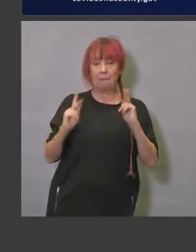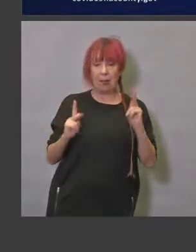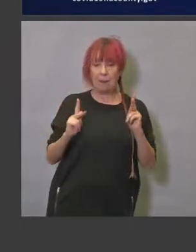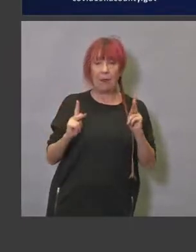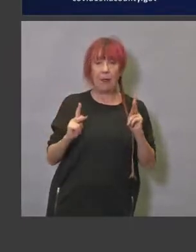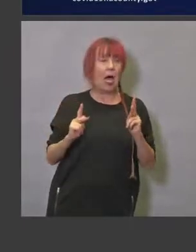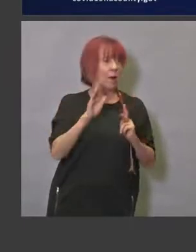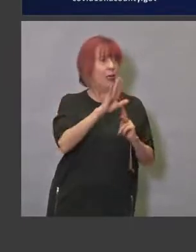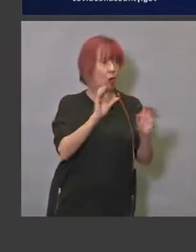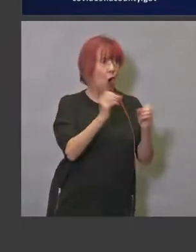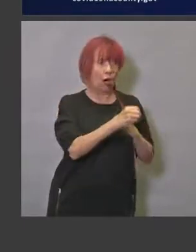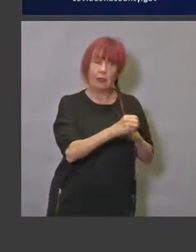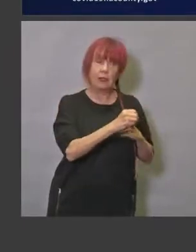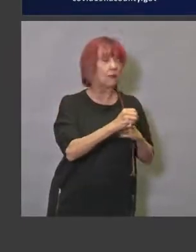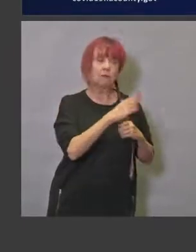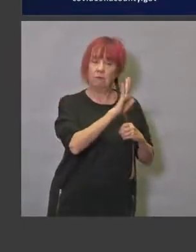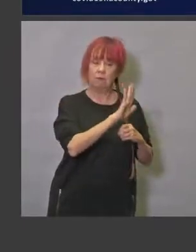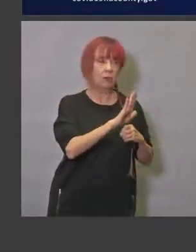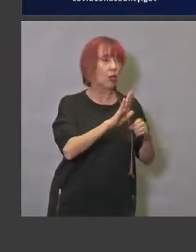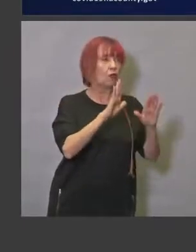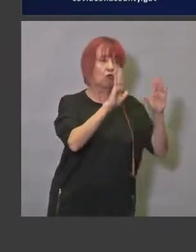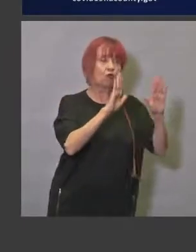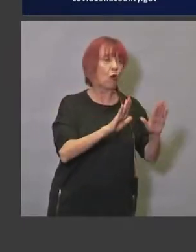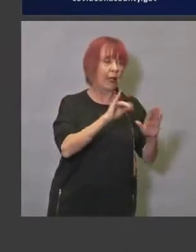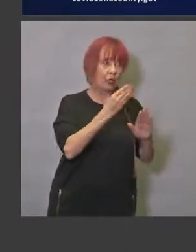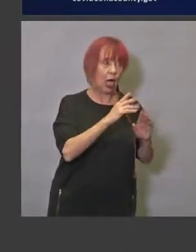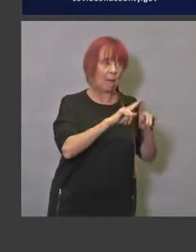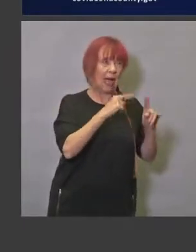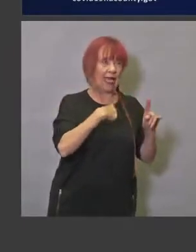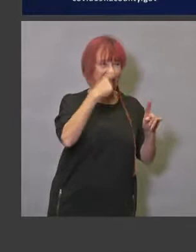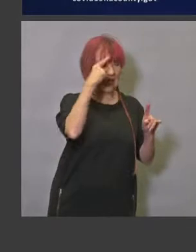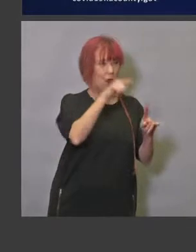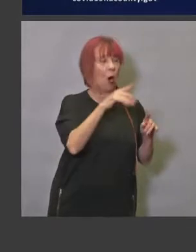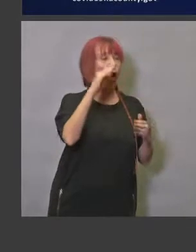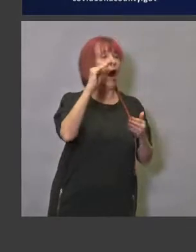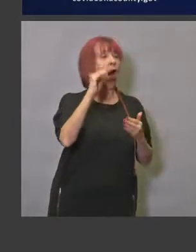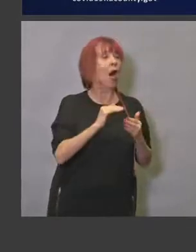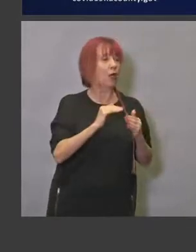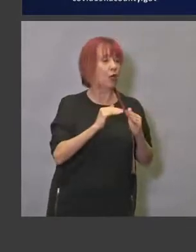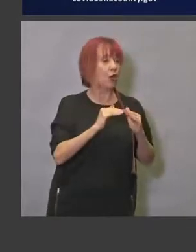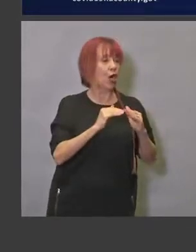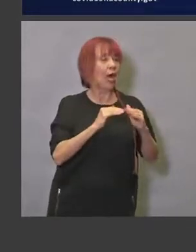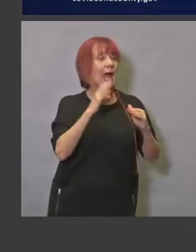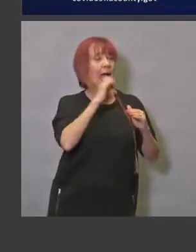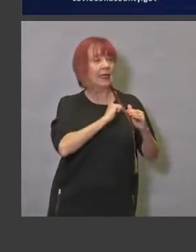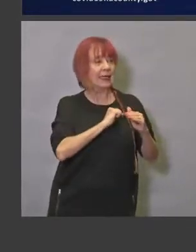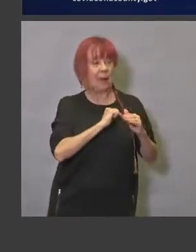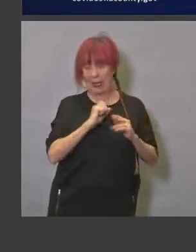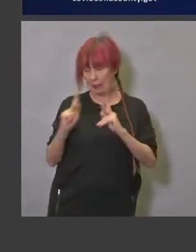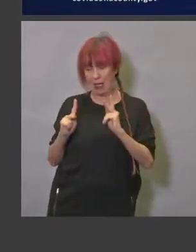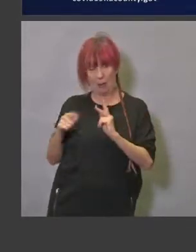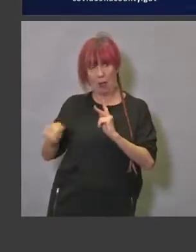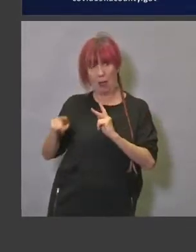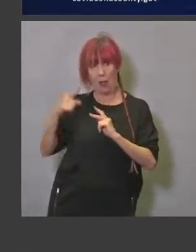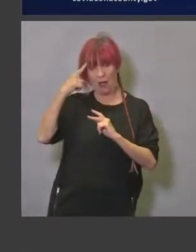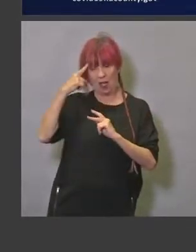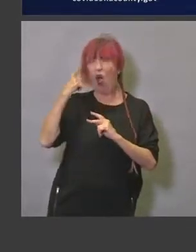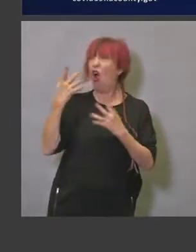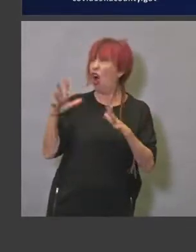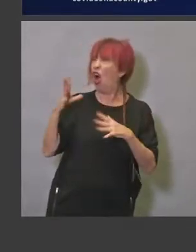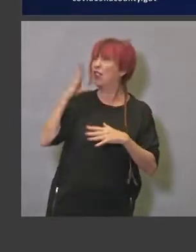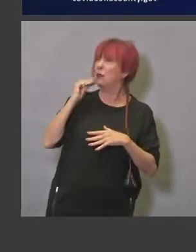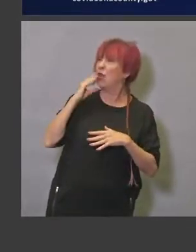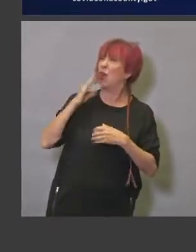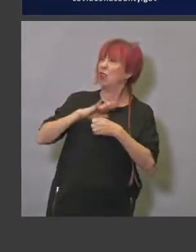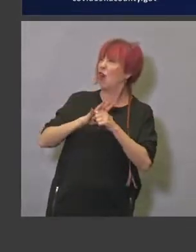your office, while doing a great job, might be underestimating people's thinking that, they've been through this, they